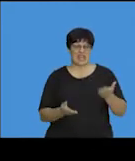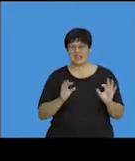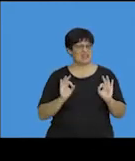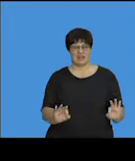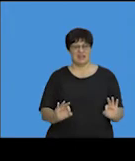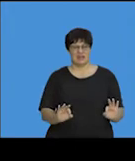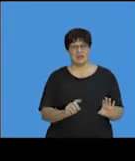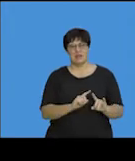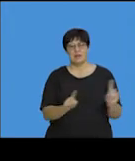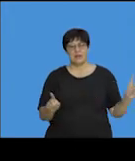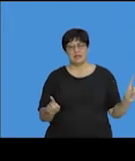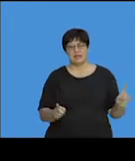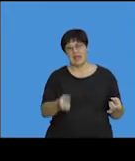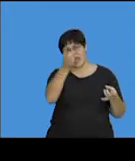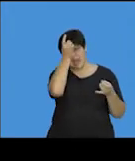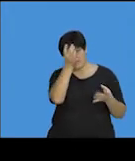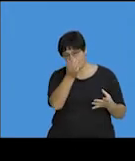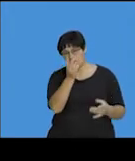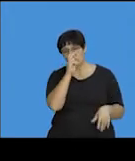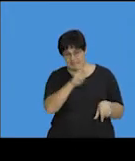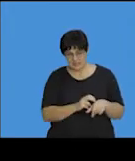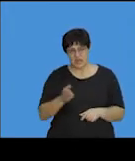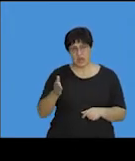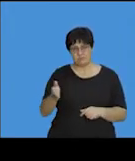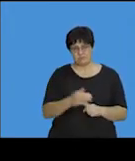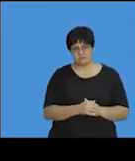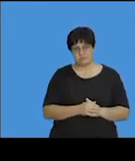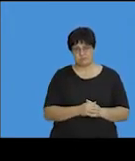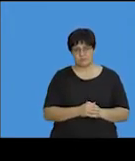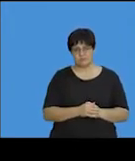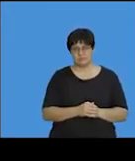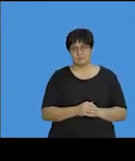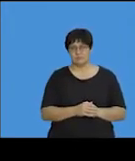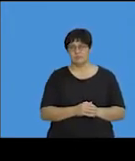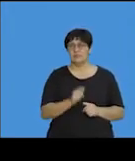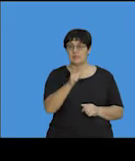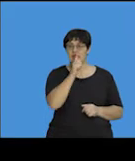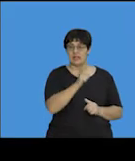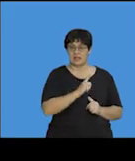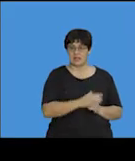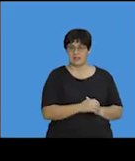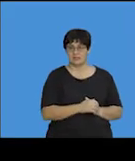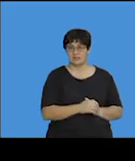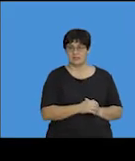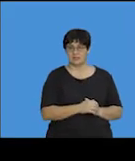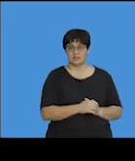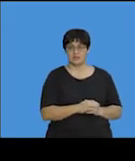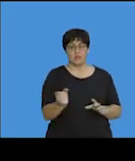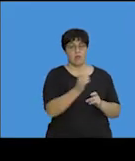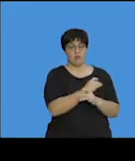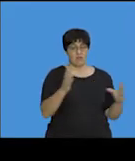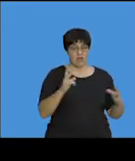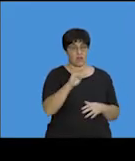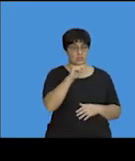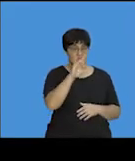Not to scale, but it gives us the information we need. When we look at this, they're telling me